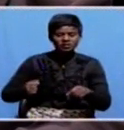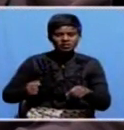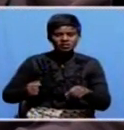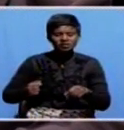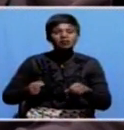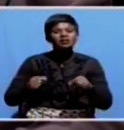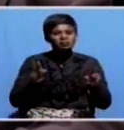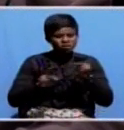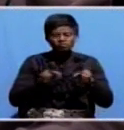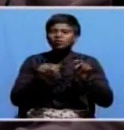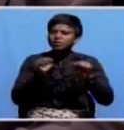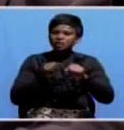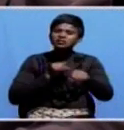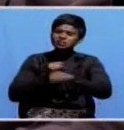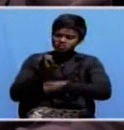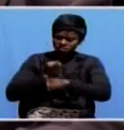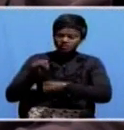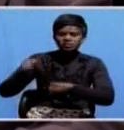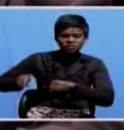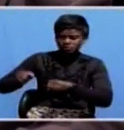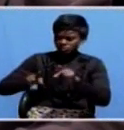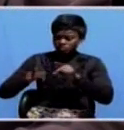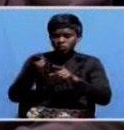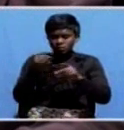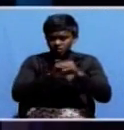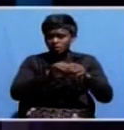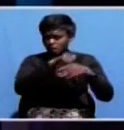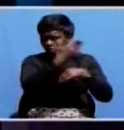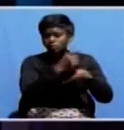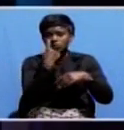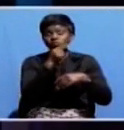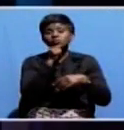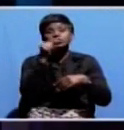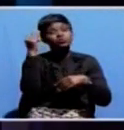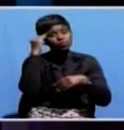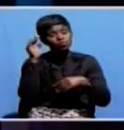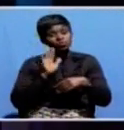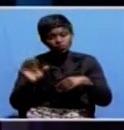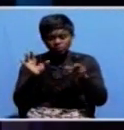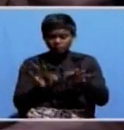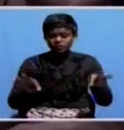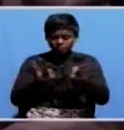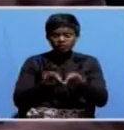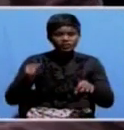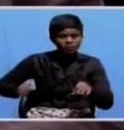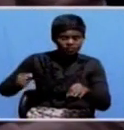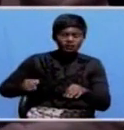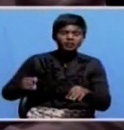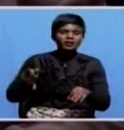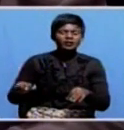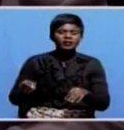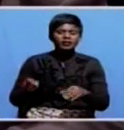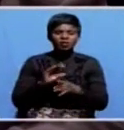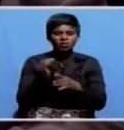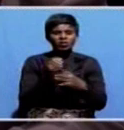is insulted by those who are outside, who don't know the battles that chief is undergoing